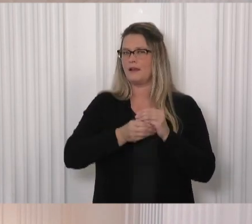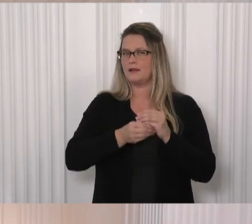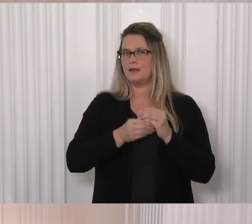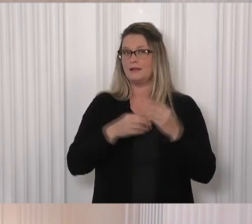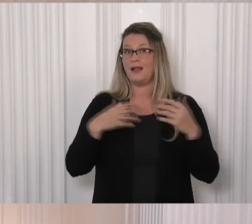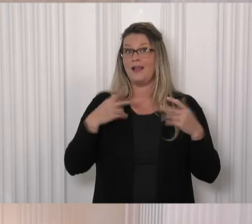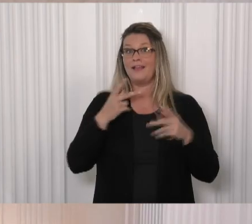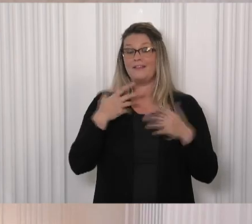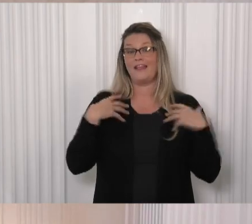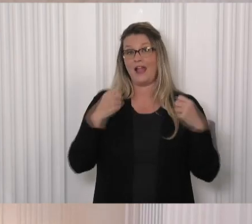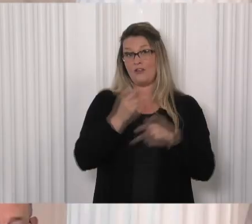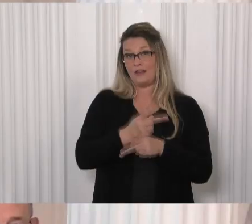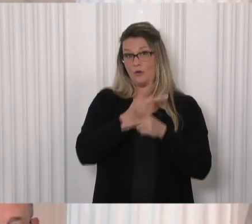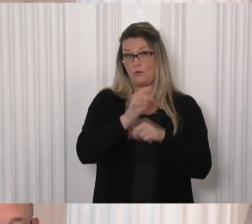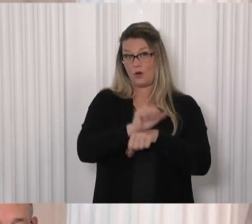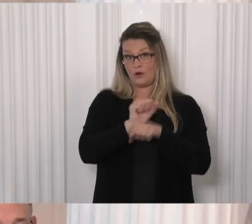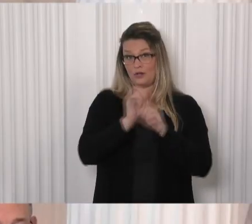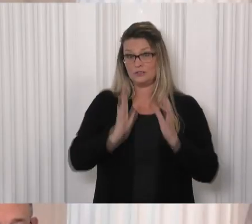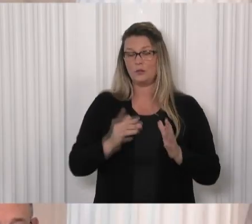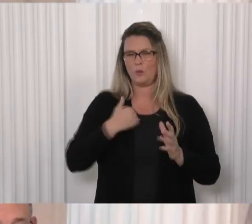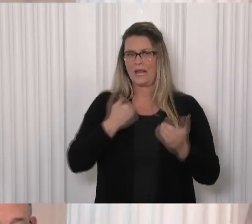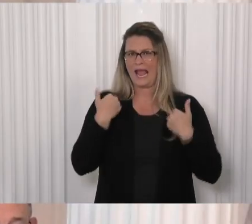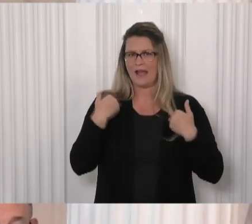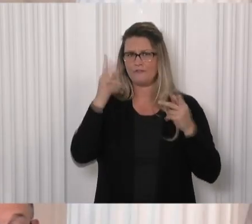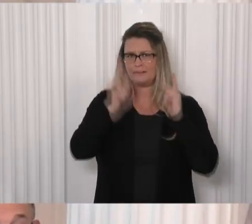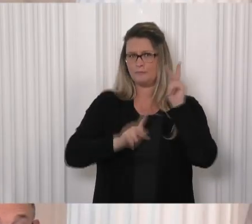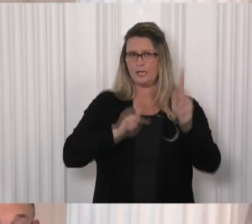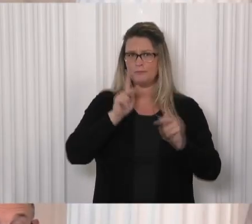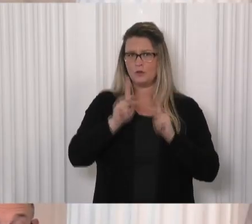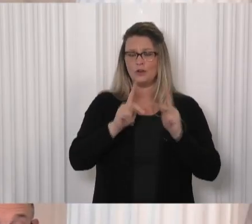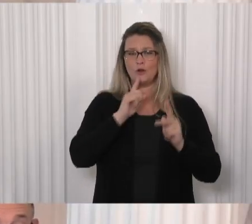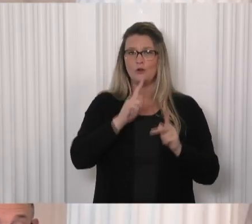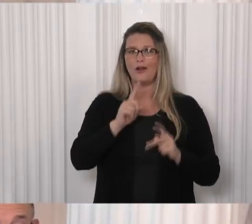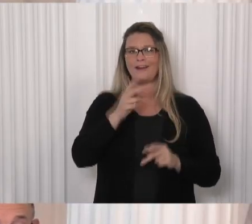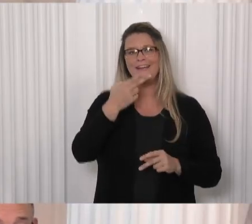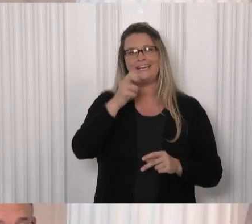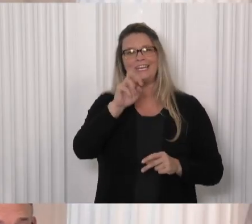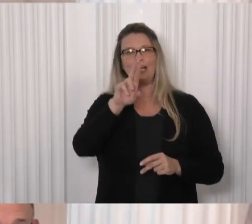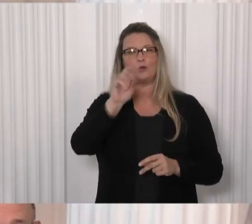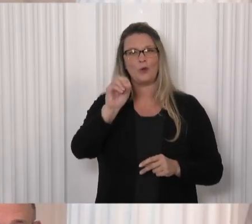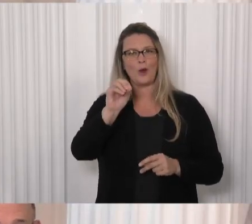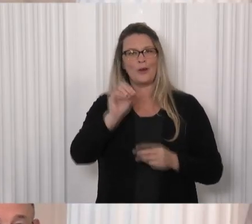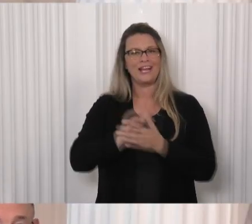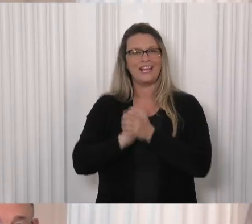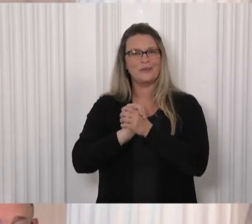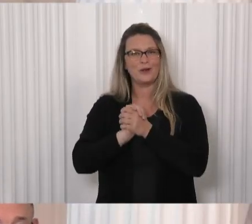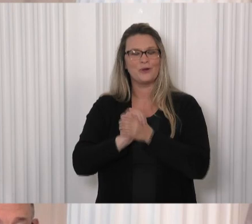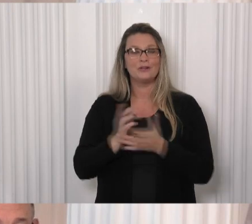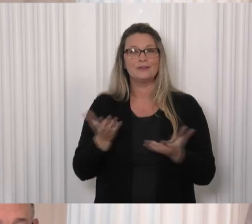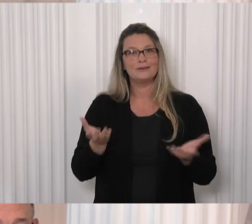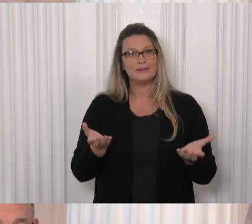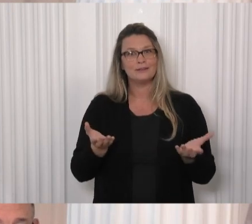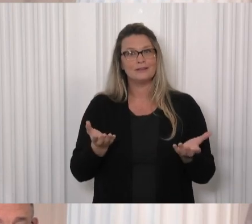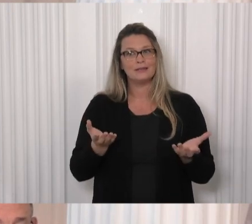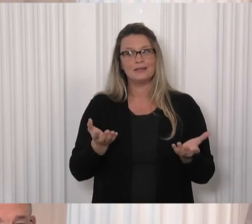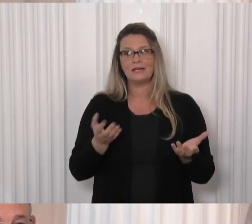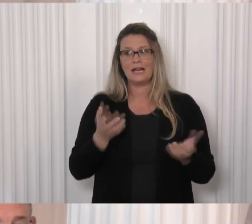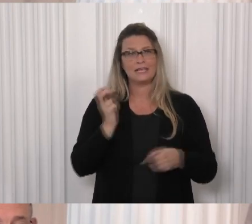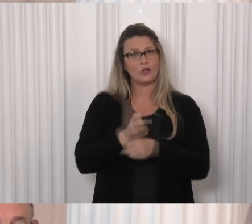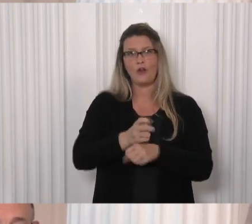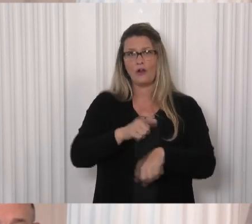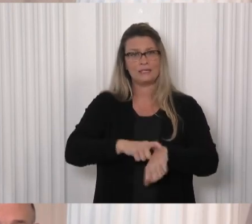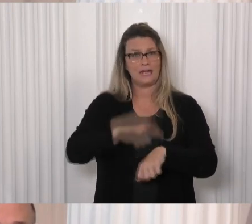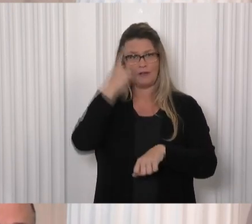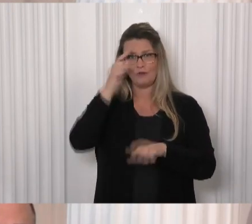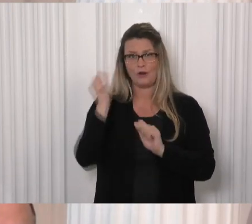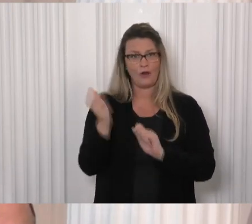workers. We have some folks out there who are heroes. This is it's a tough time for